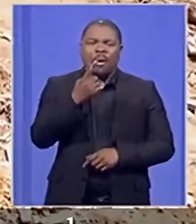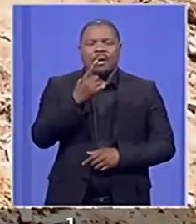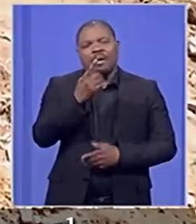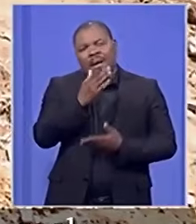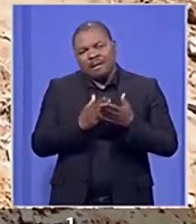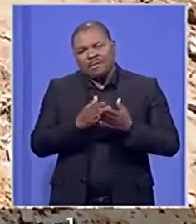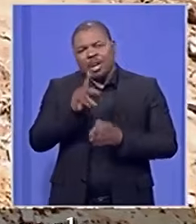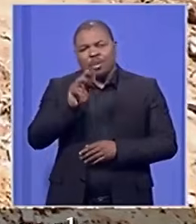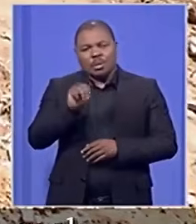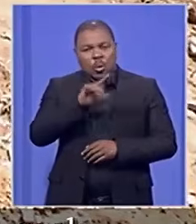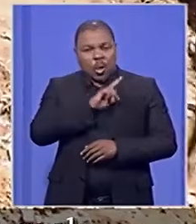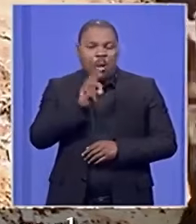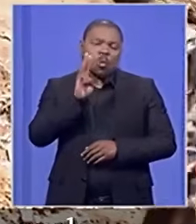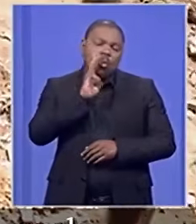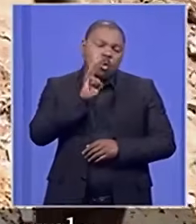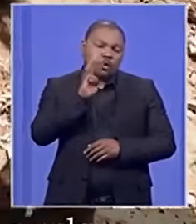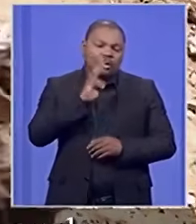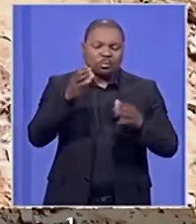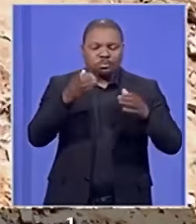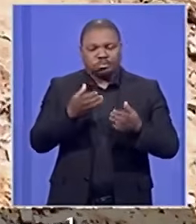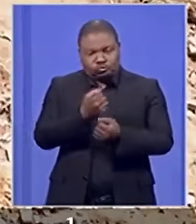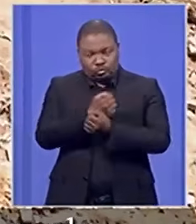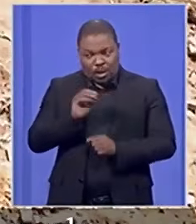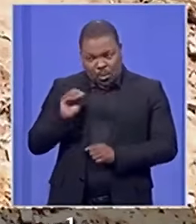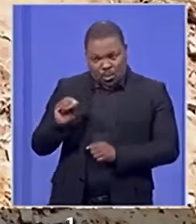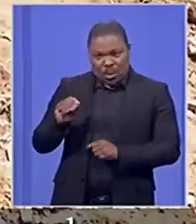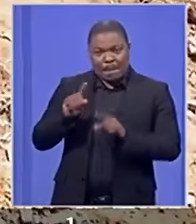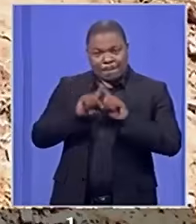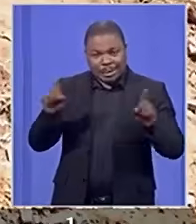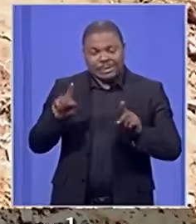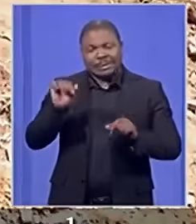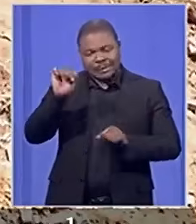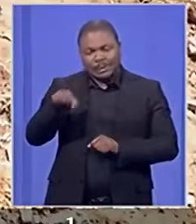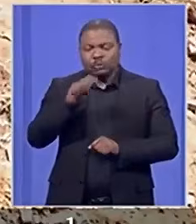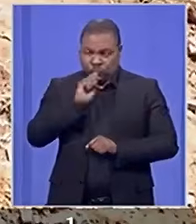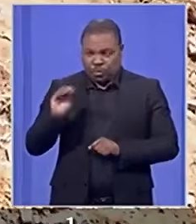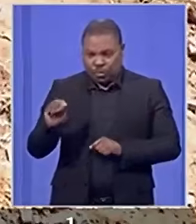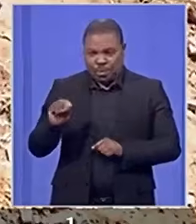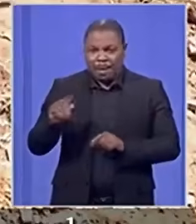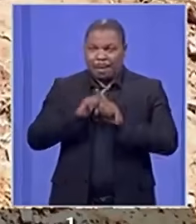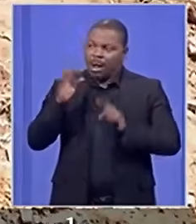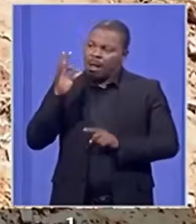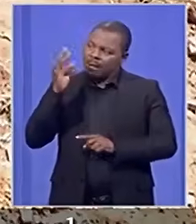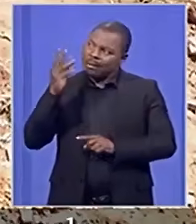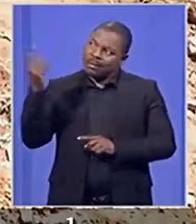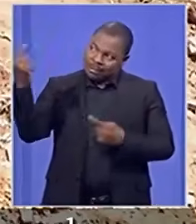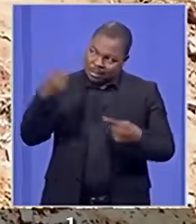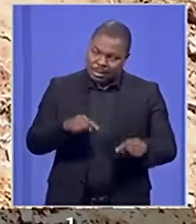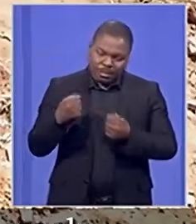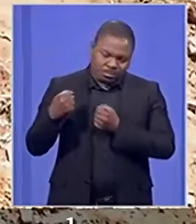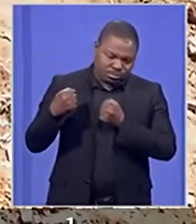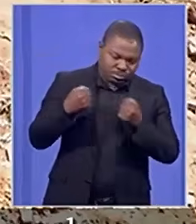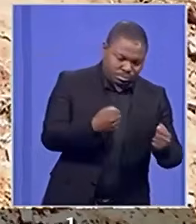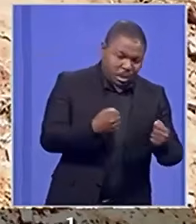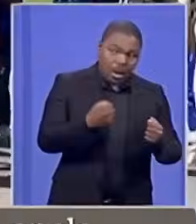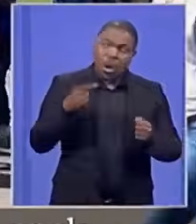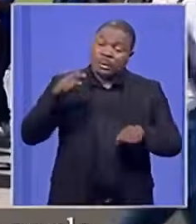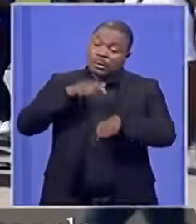tank. Yes, we accepted that there is water tank. We don't deny that. And they're coming every day. But most of the days when they're coming, we are at